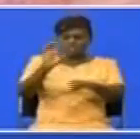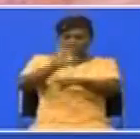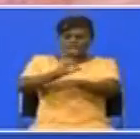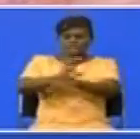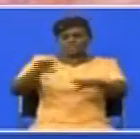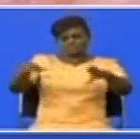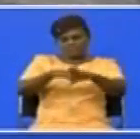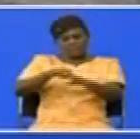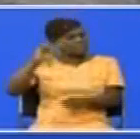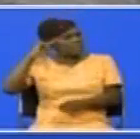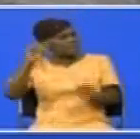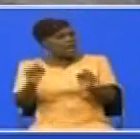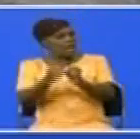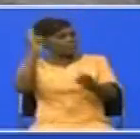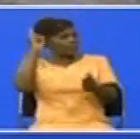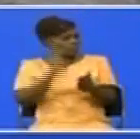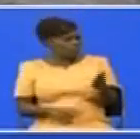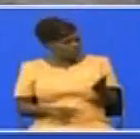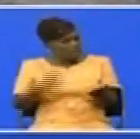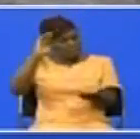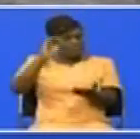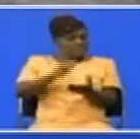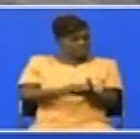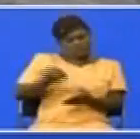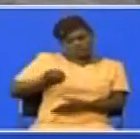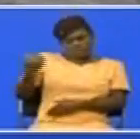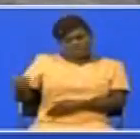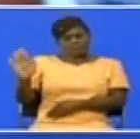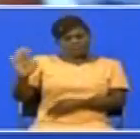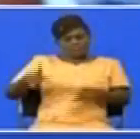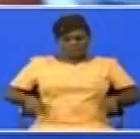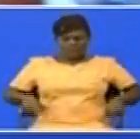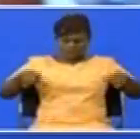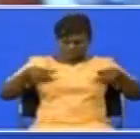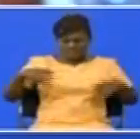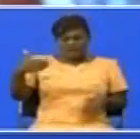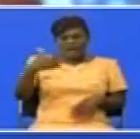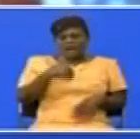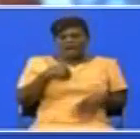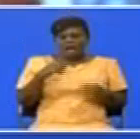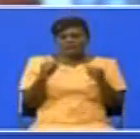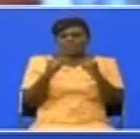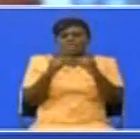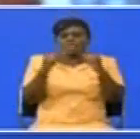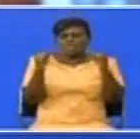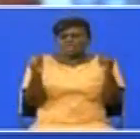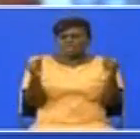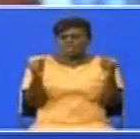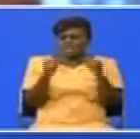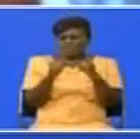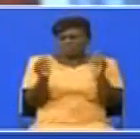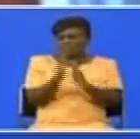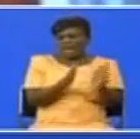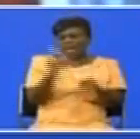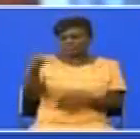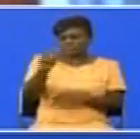katika kutathmini yaliyotokea, bado ana imani kuwa mwanawe yu hai. She didn't have any, you know,